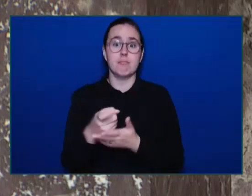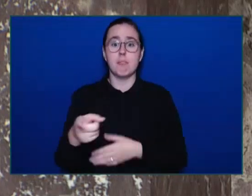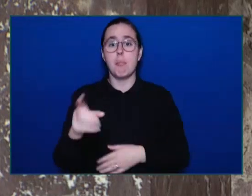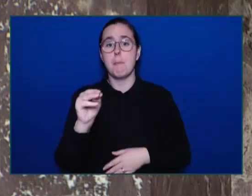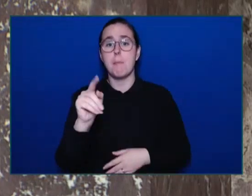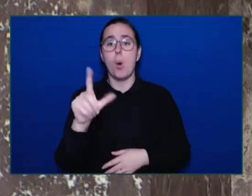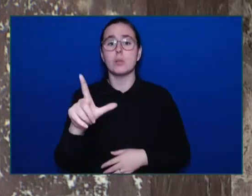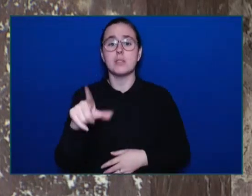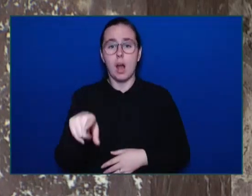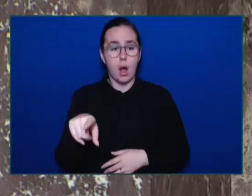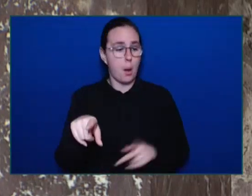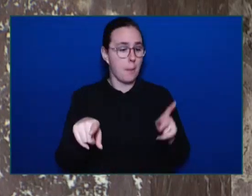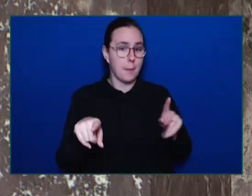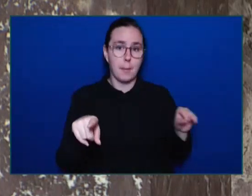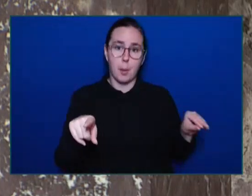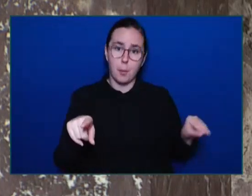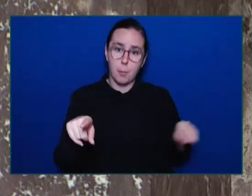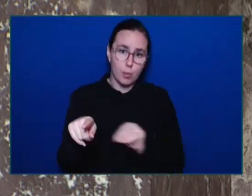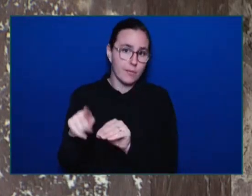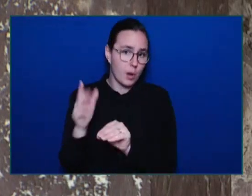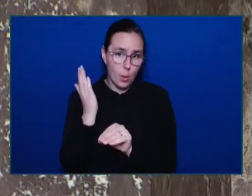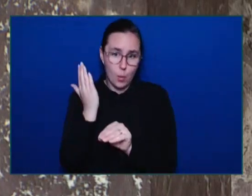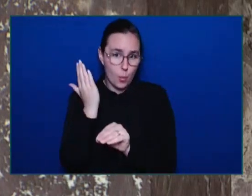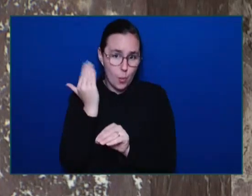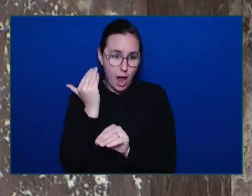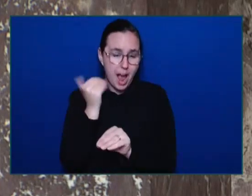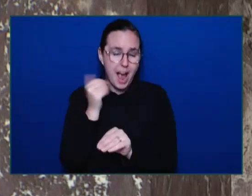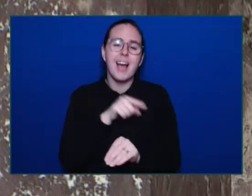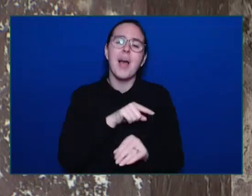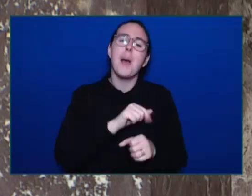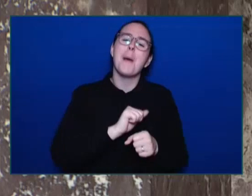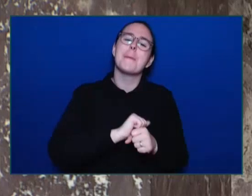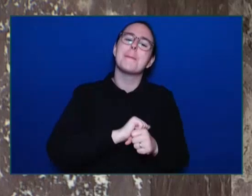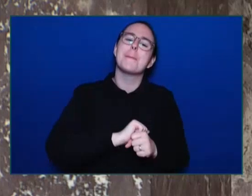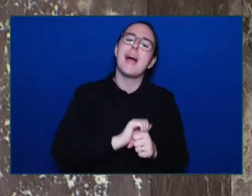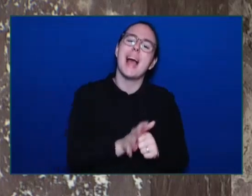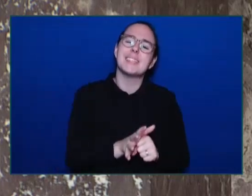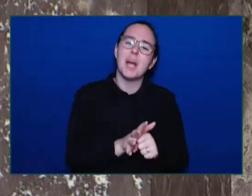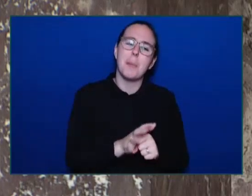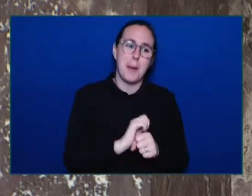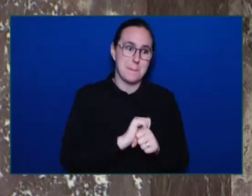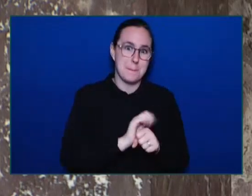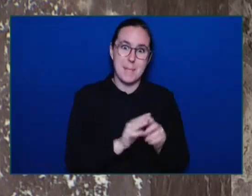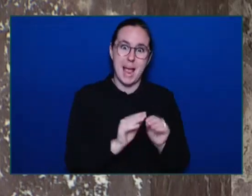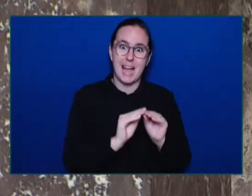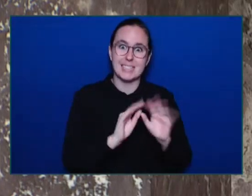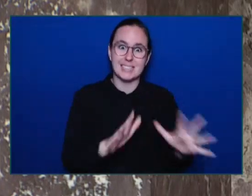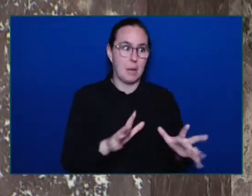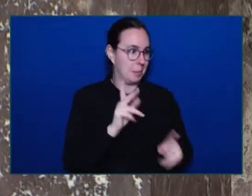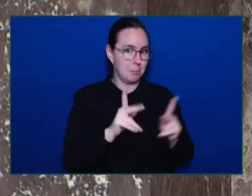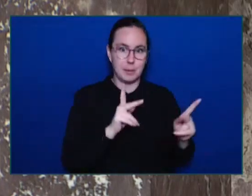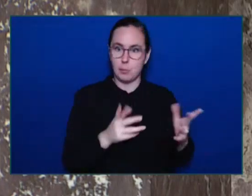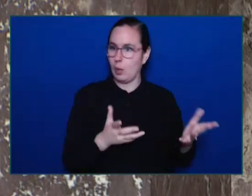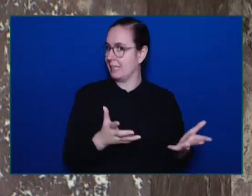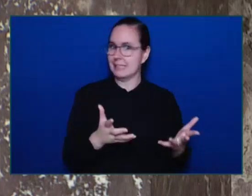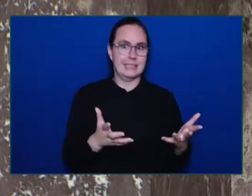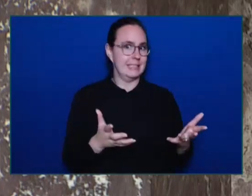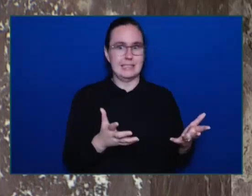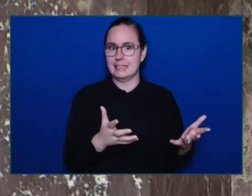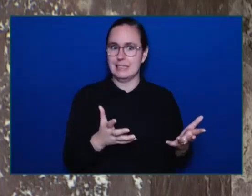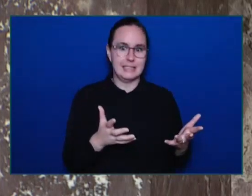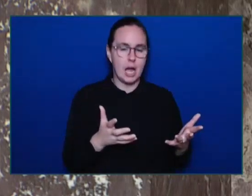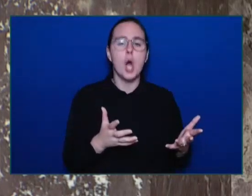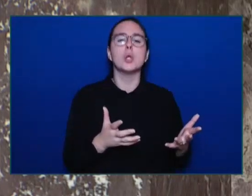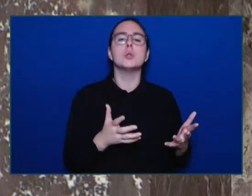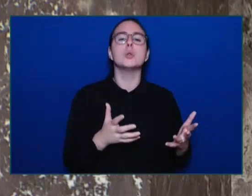struggling and we needed to do everything we could to get people housed. So yes, we did that, Honourable Speaker. And we're proud of the actions we